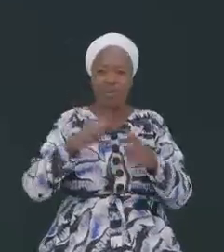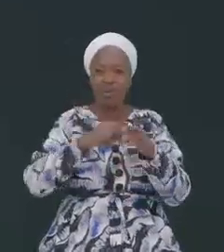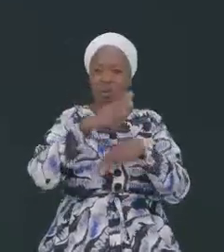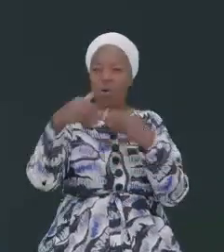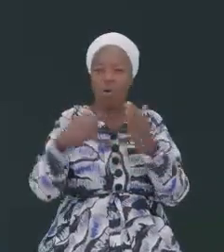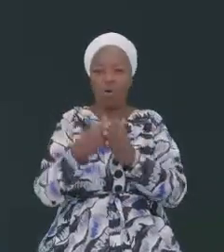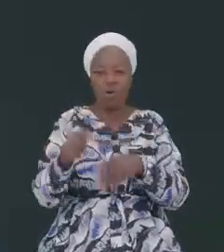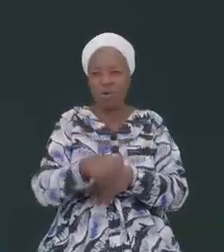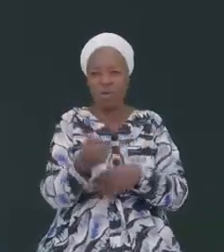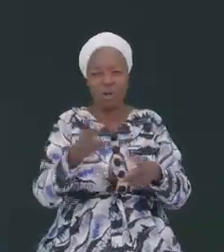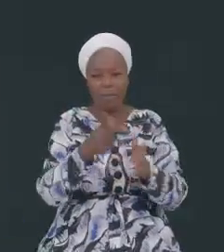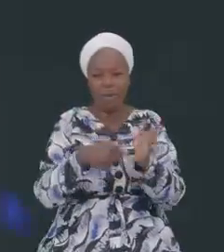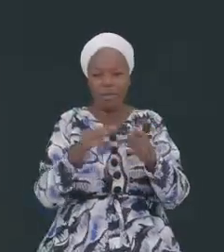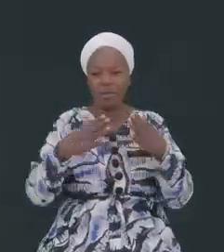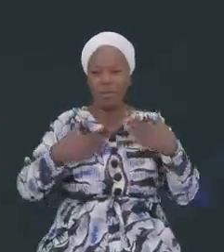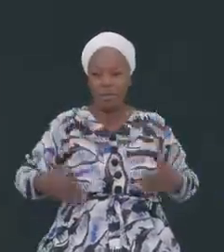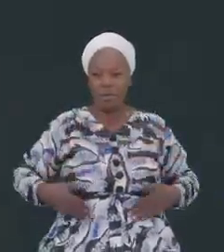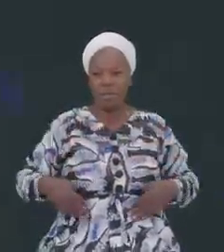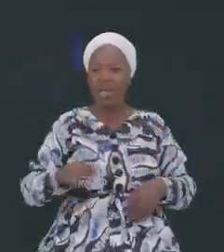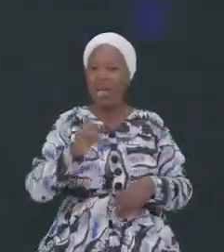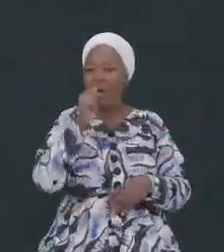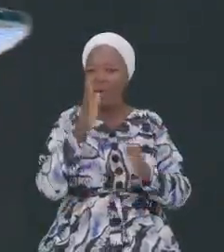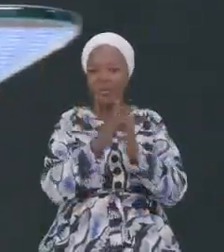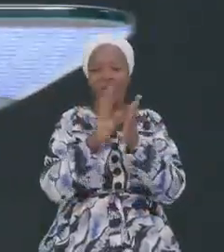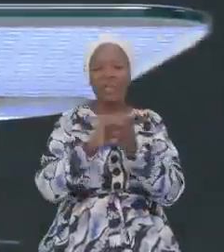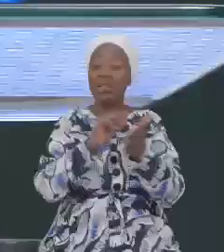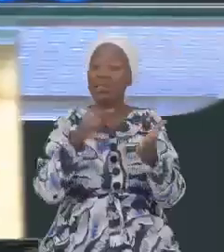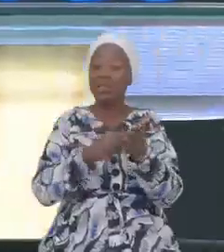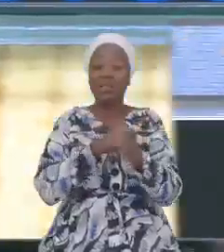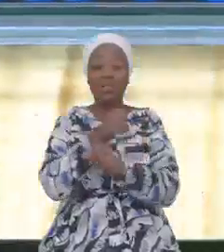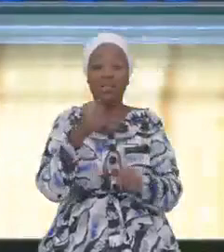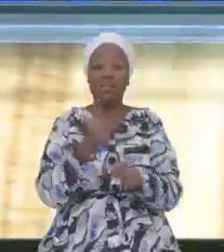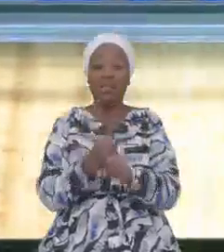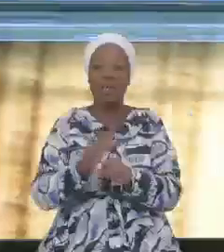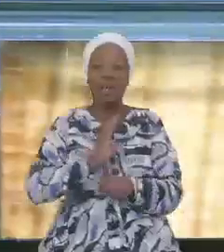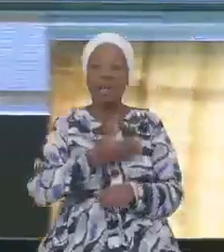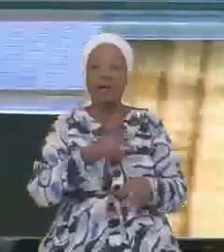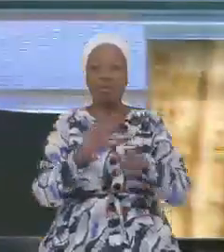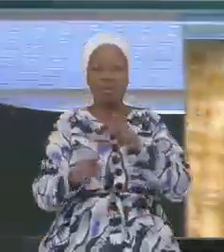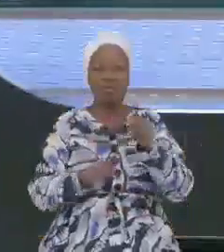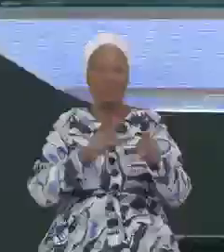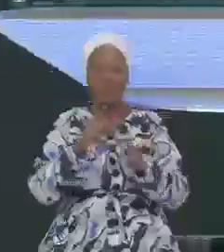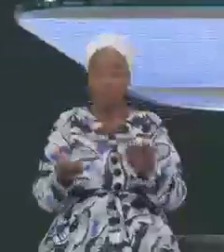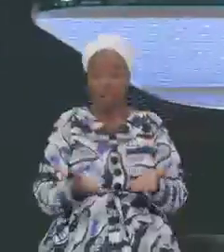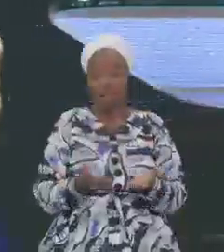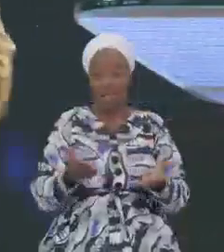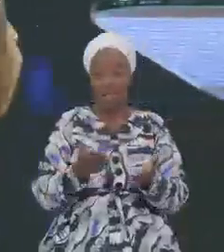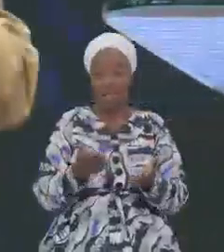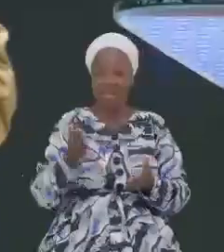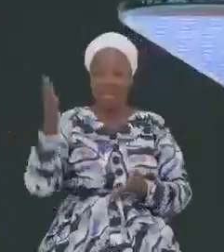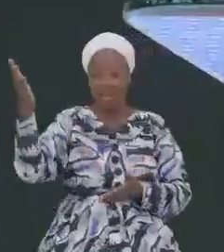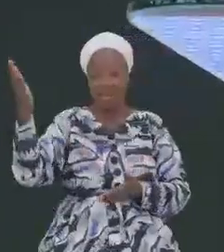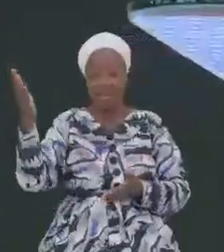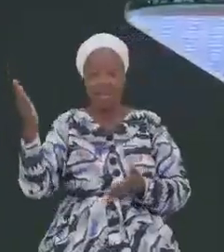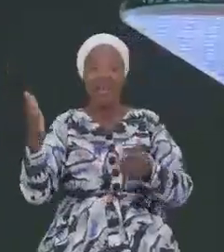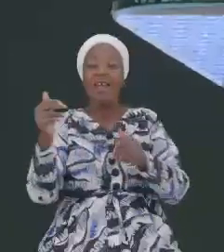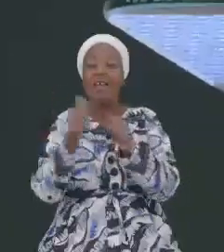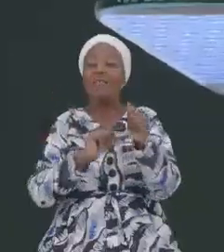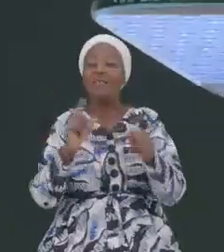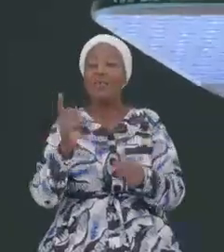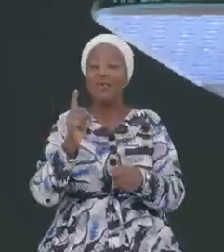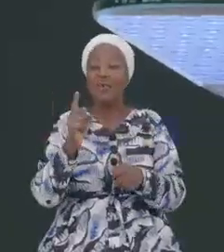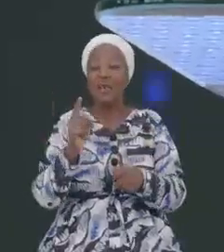body. I'm praying that this year, our people here, there,